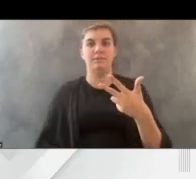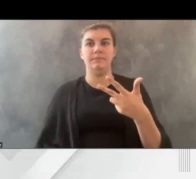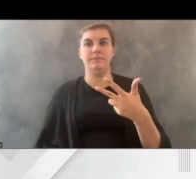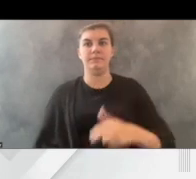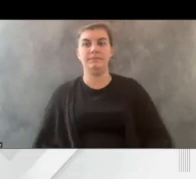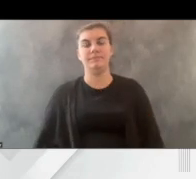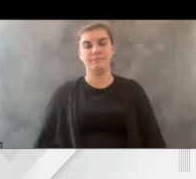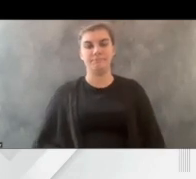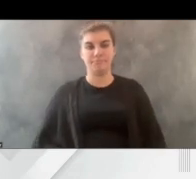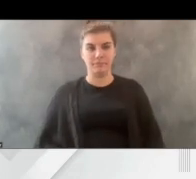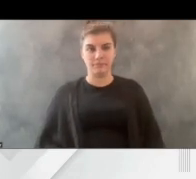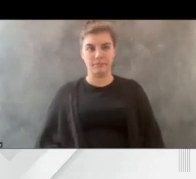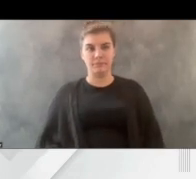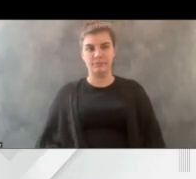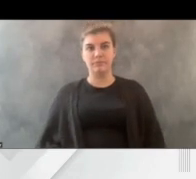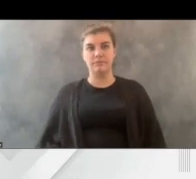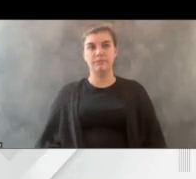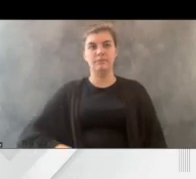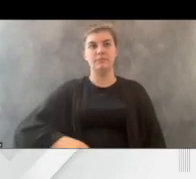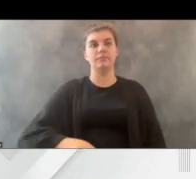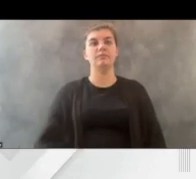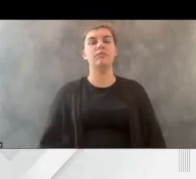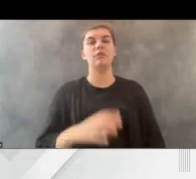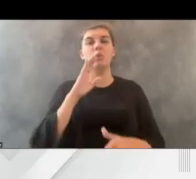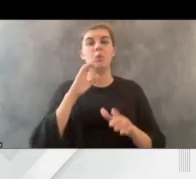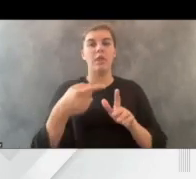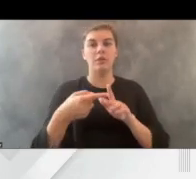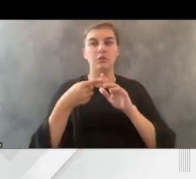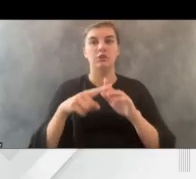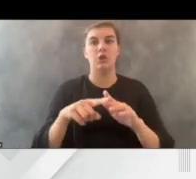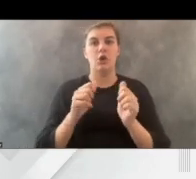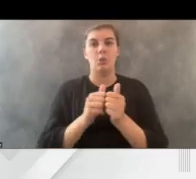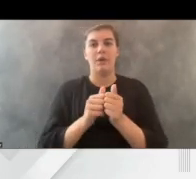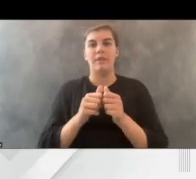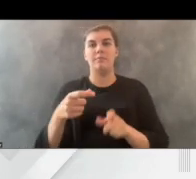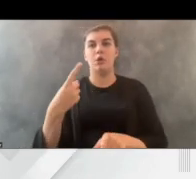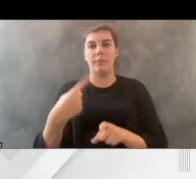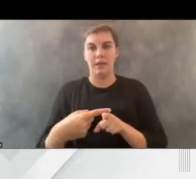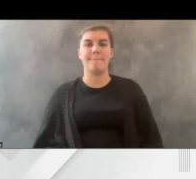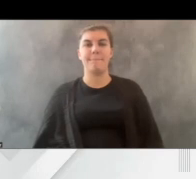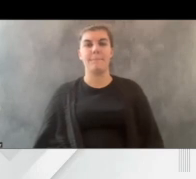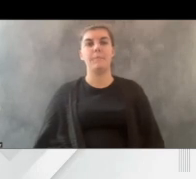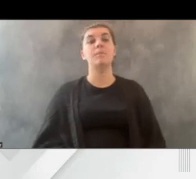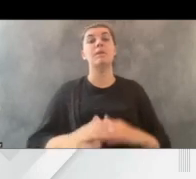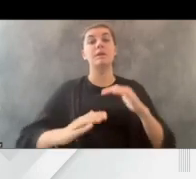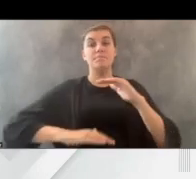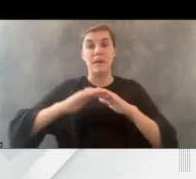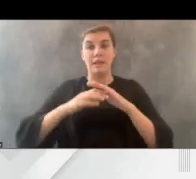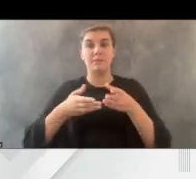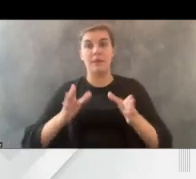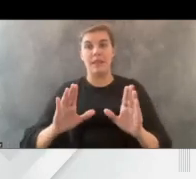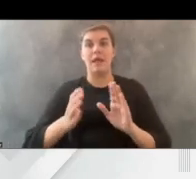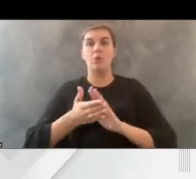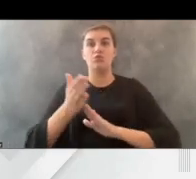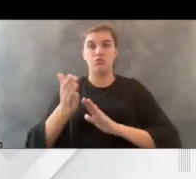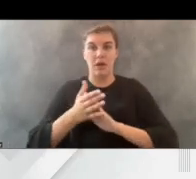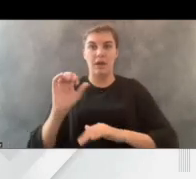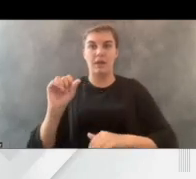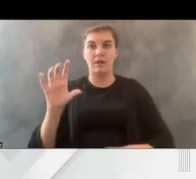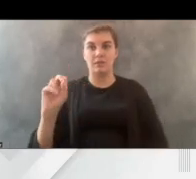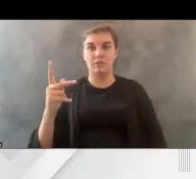inches, unless it qualifies for the exception, which states where the alternate pedestrian access